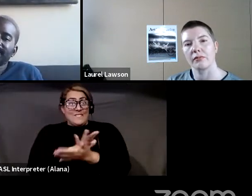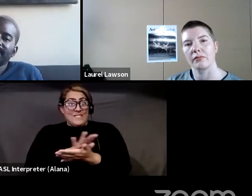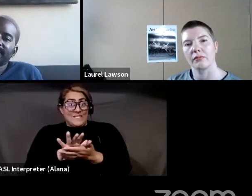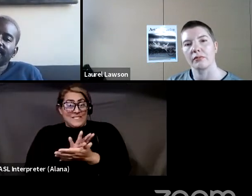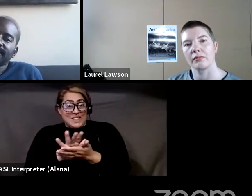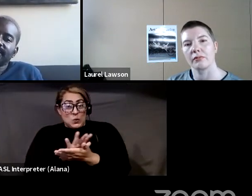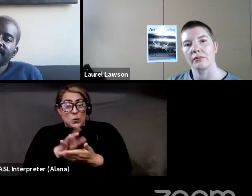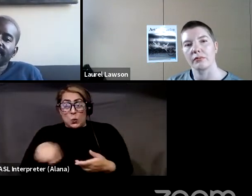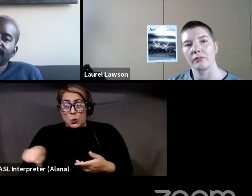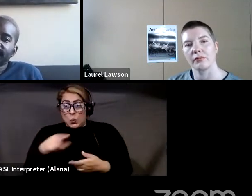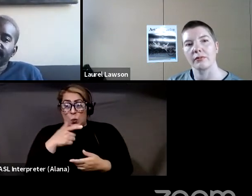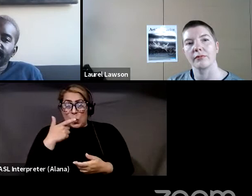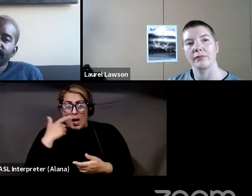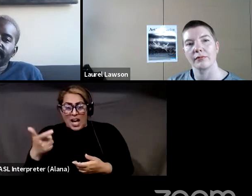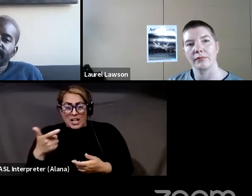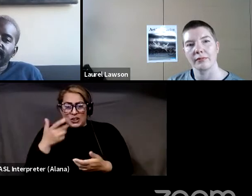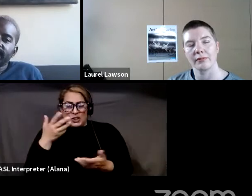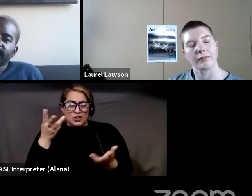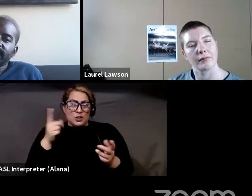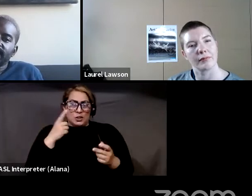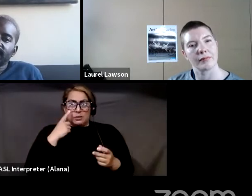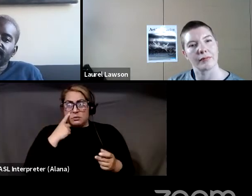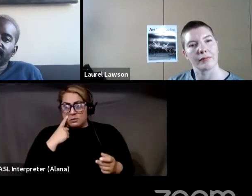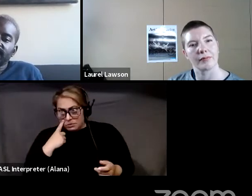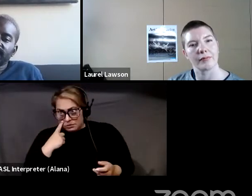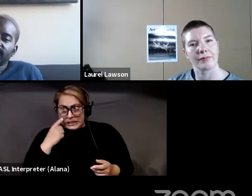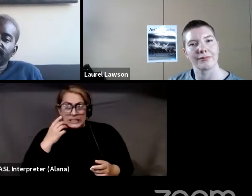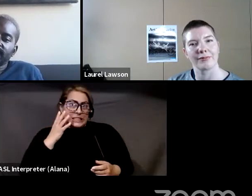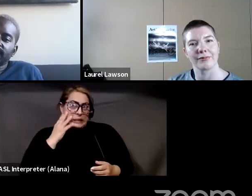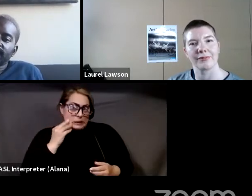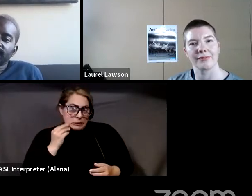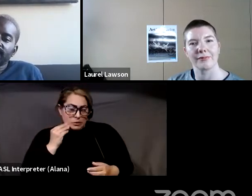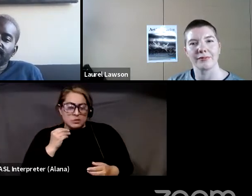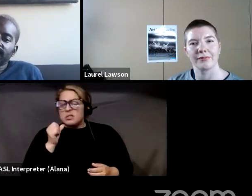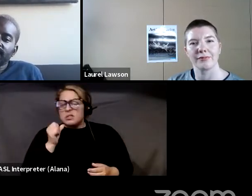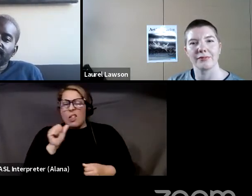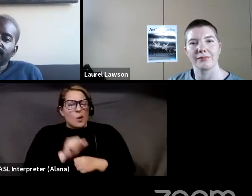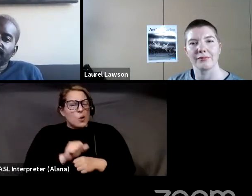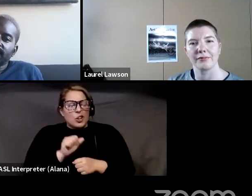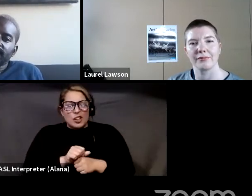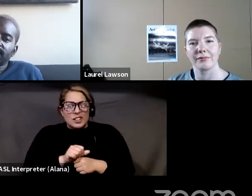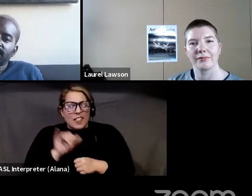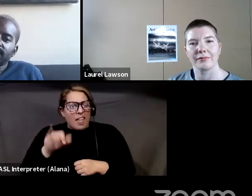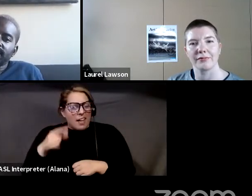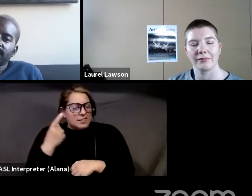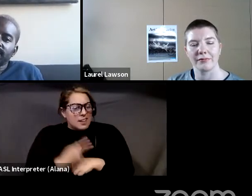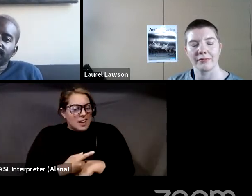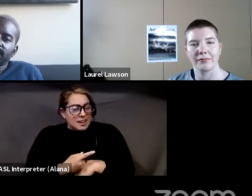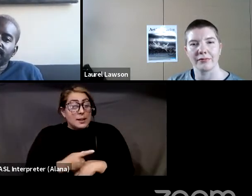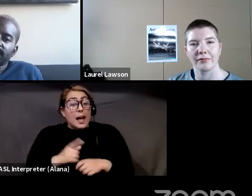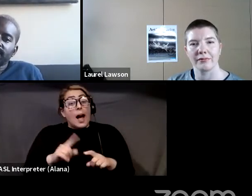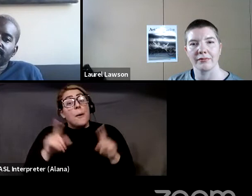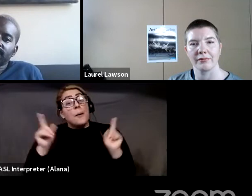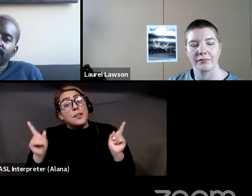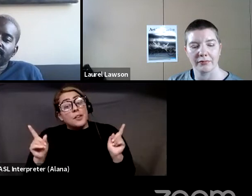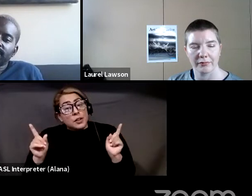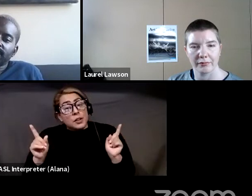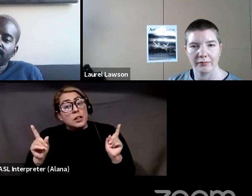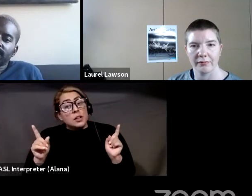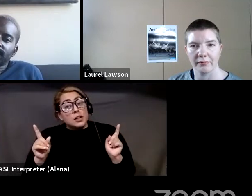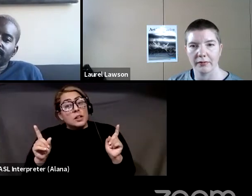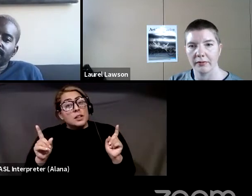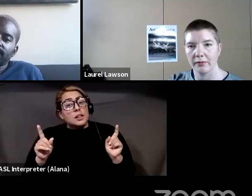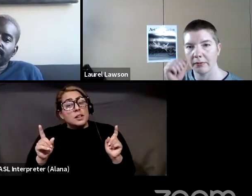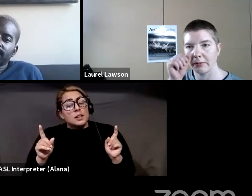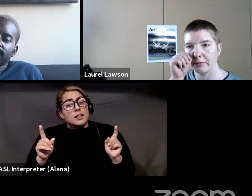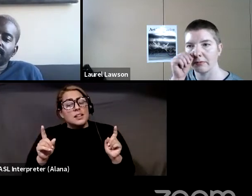will witness or experience is actually not the work. However, it does get to